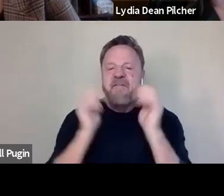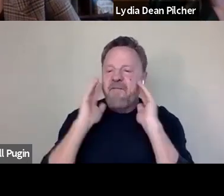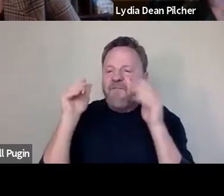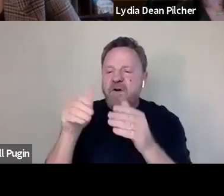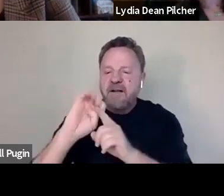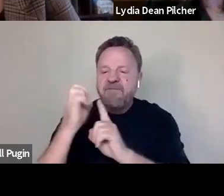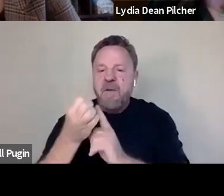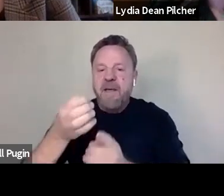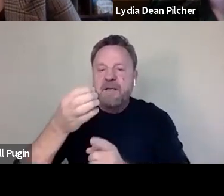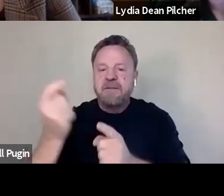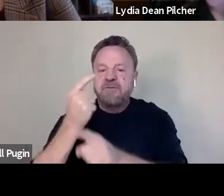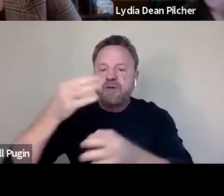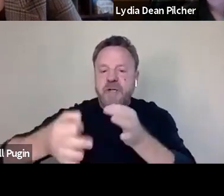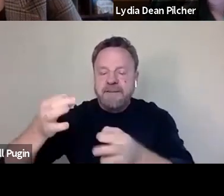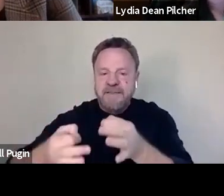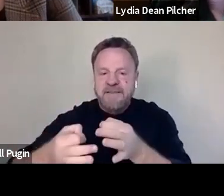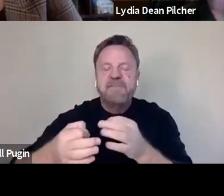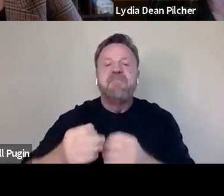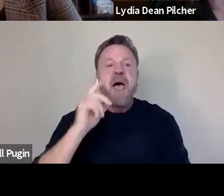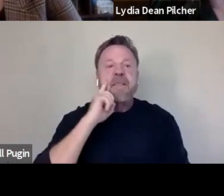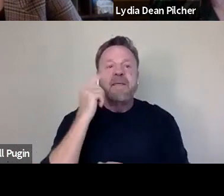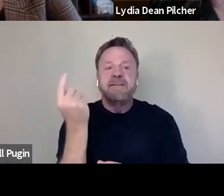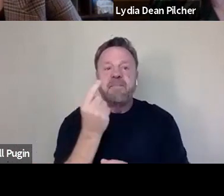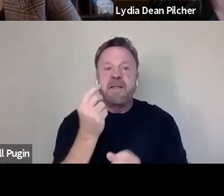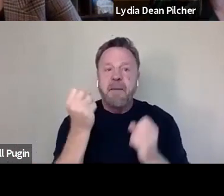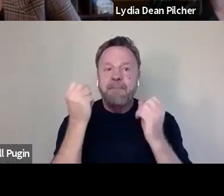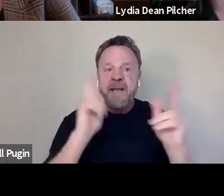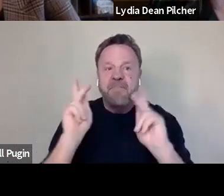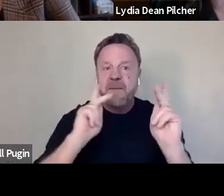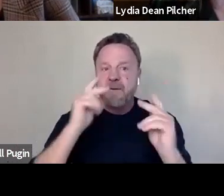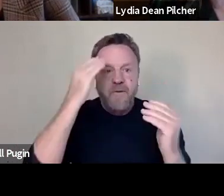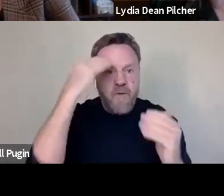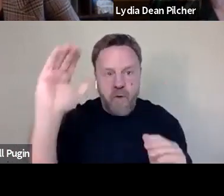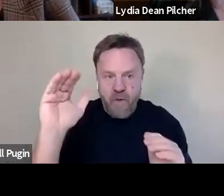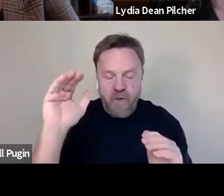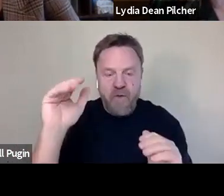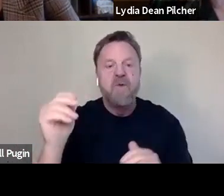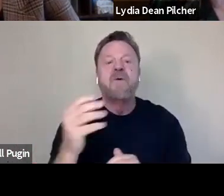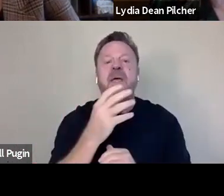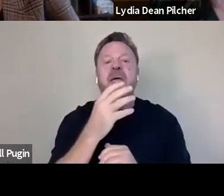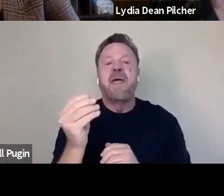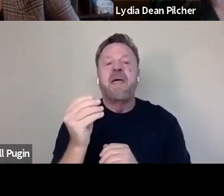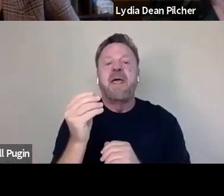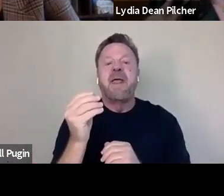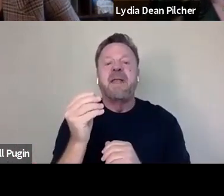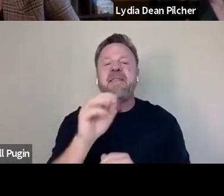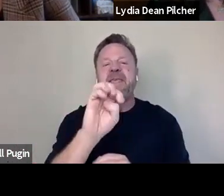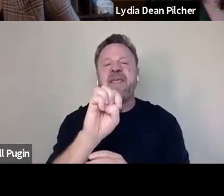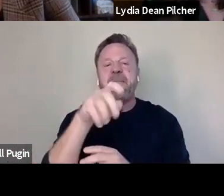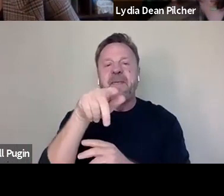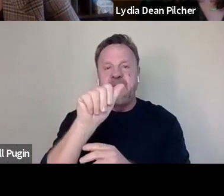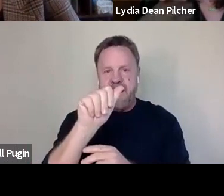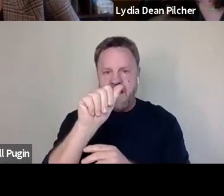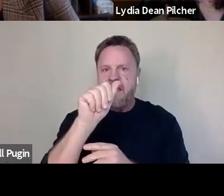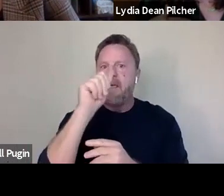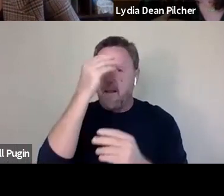environmental justice. I think that something that a lot of people don't know, and the EPA had let us know